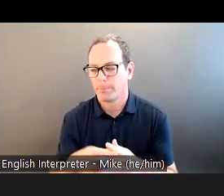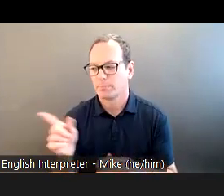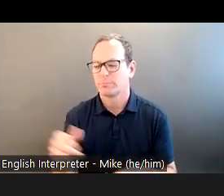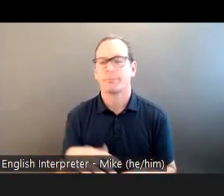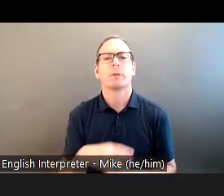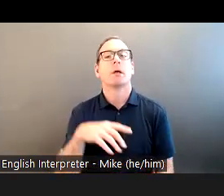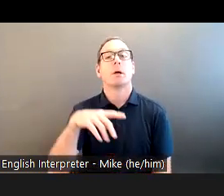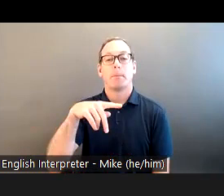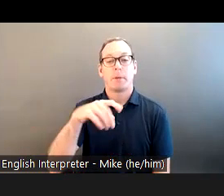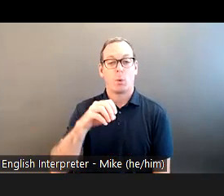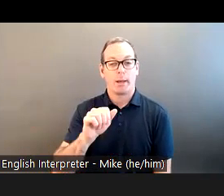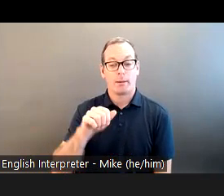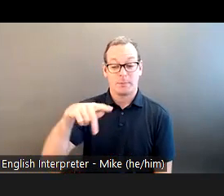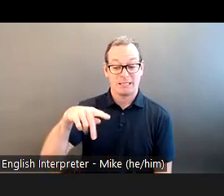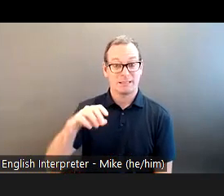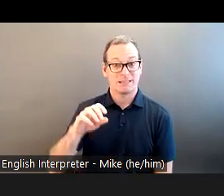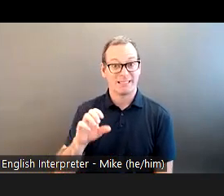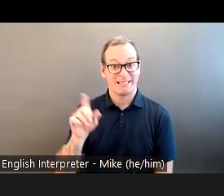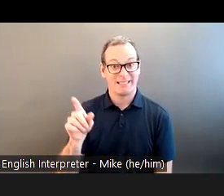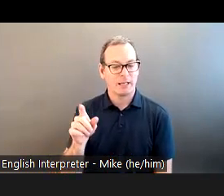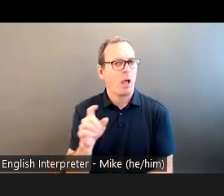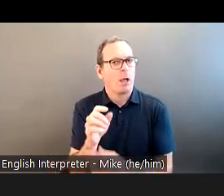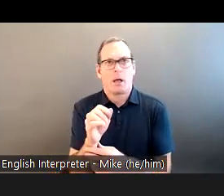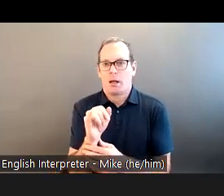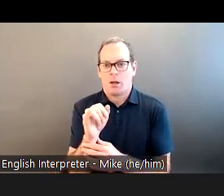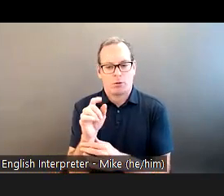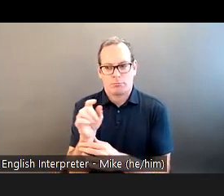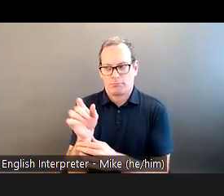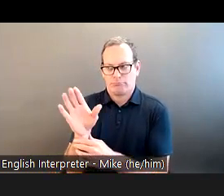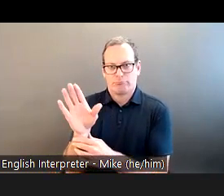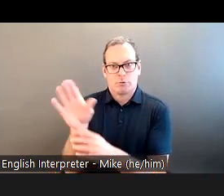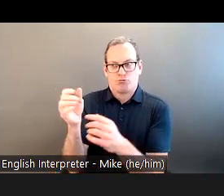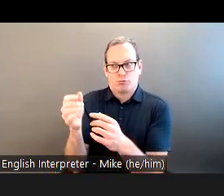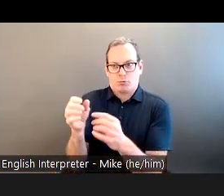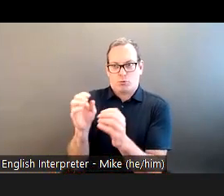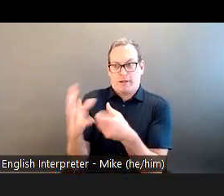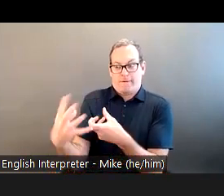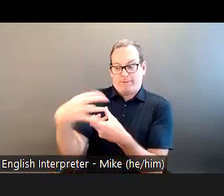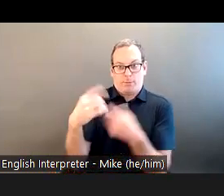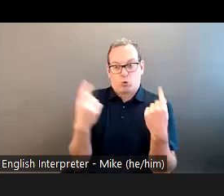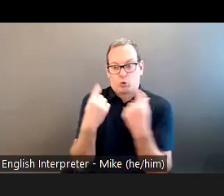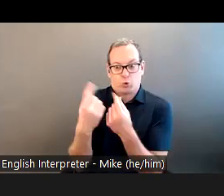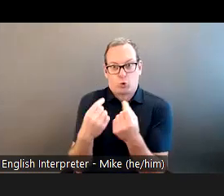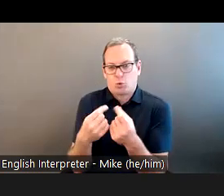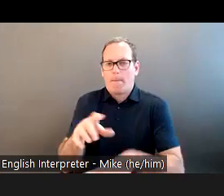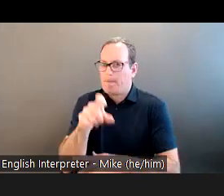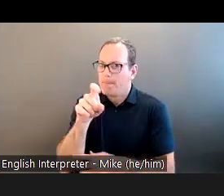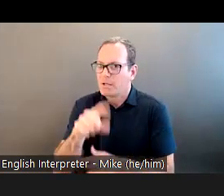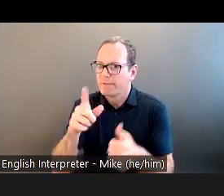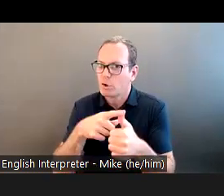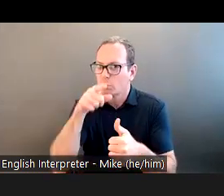is only effective when you're found incapable of making a decision. And it's not a